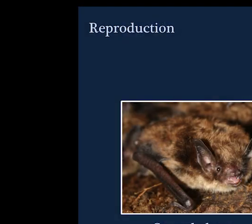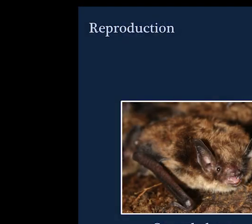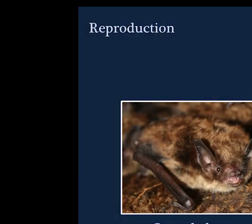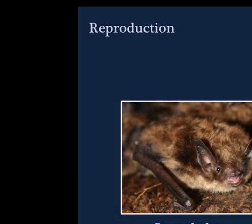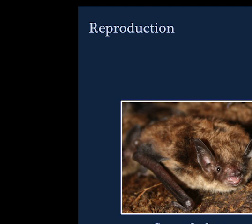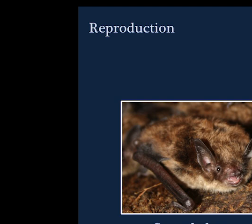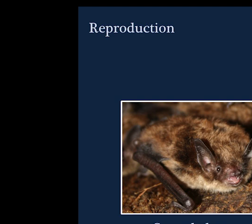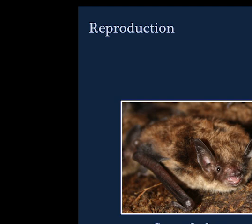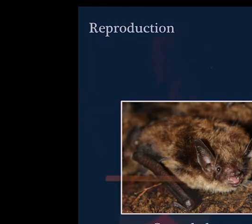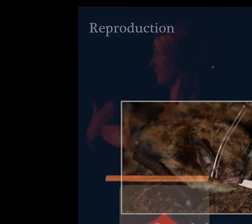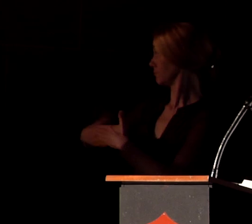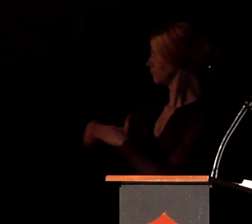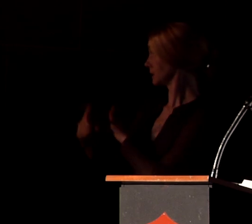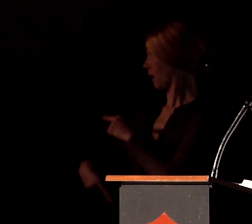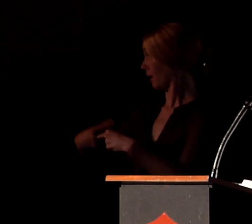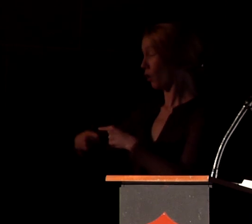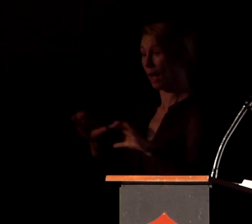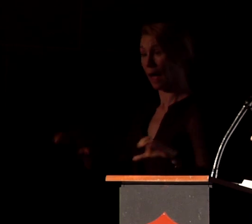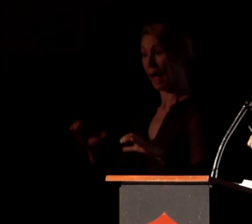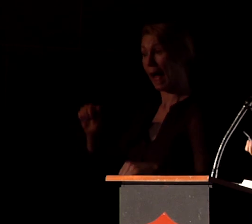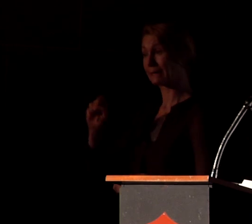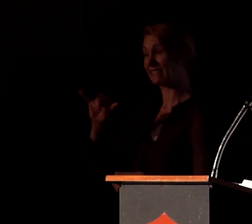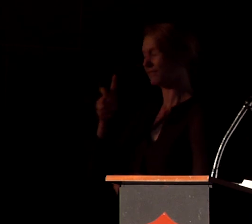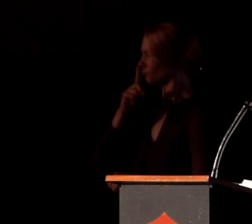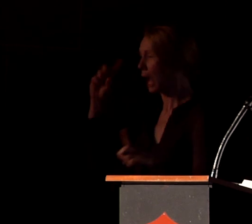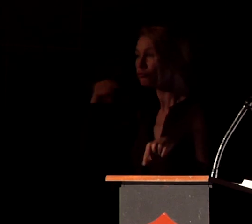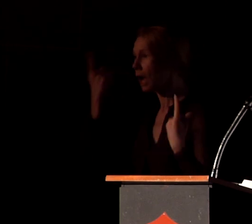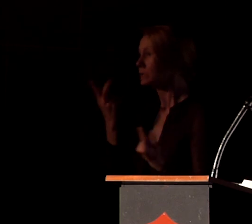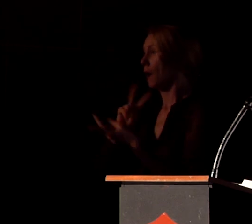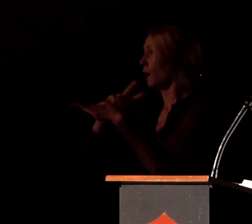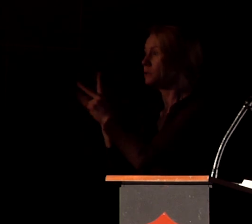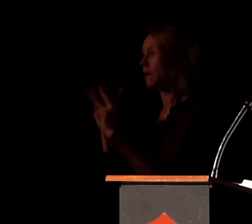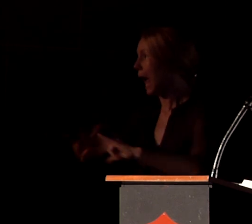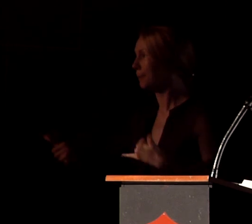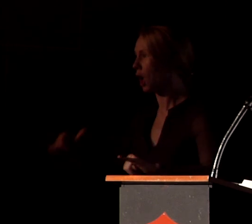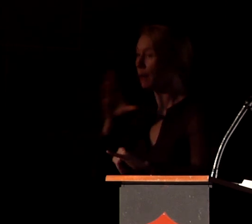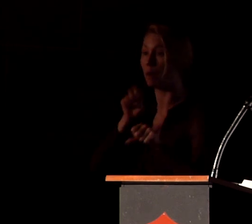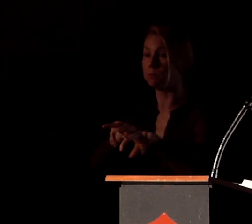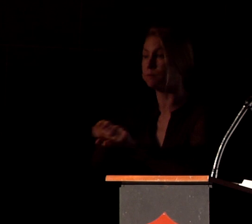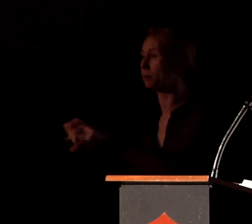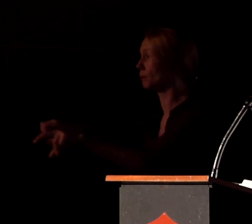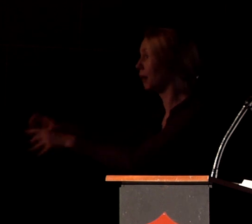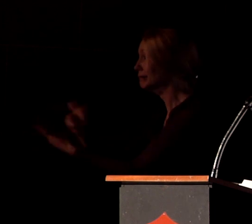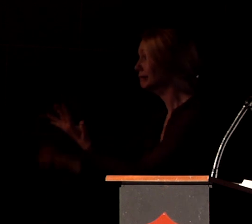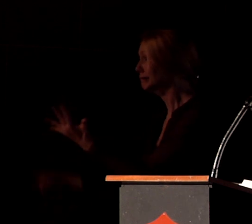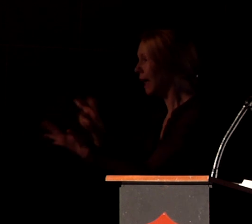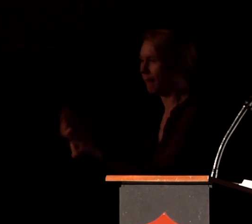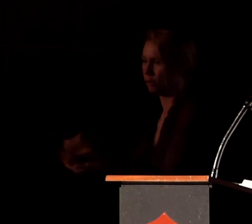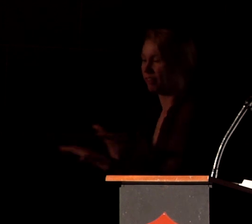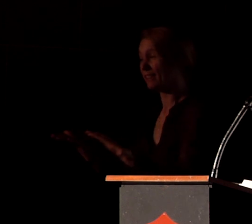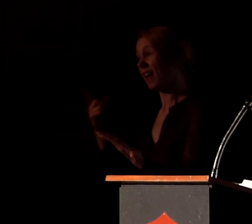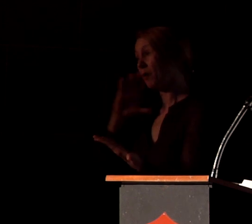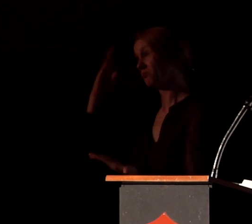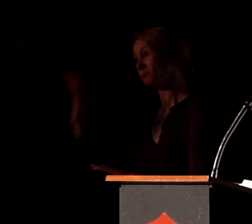cycle. The first phase, the active phase, is actually just like a crazy sex party while they will mate with anything. And I am positing